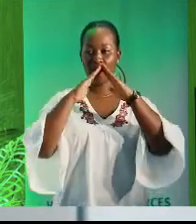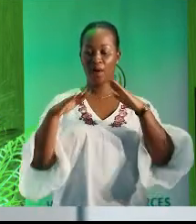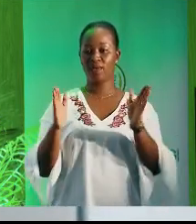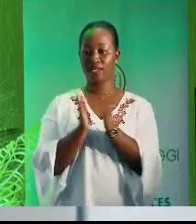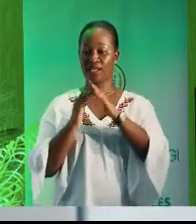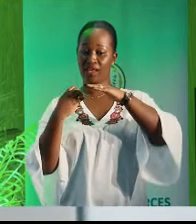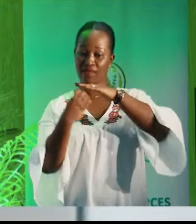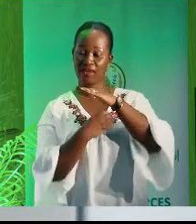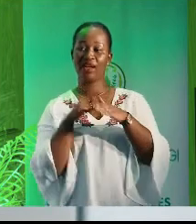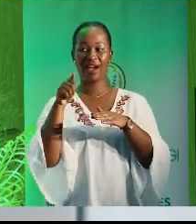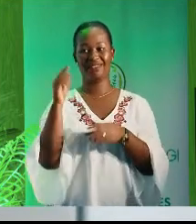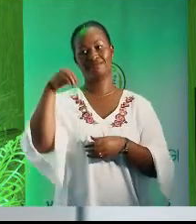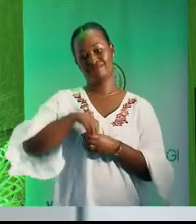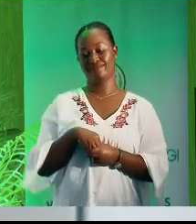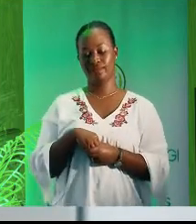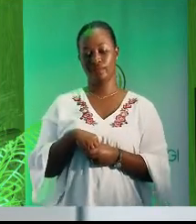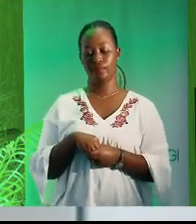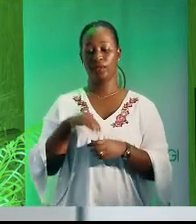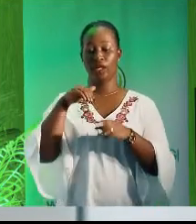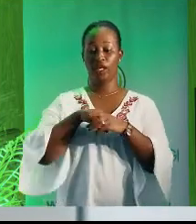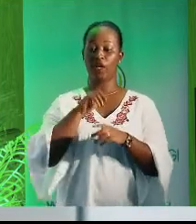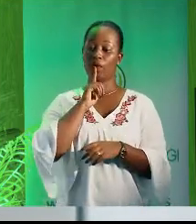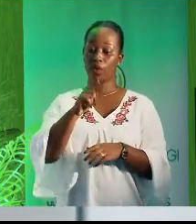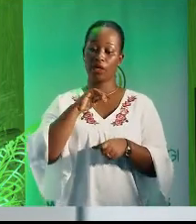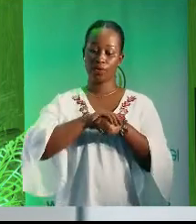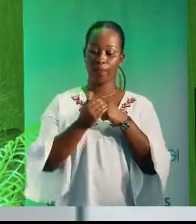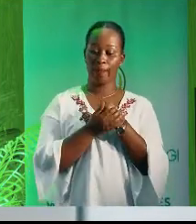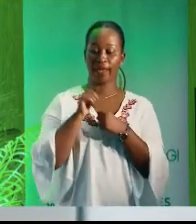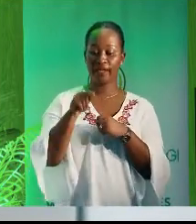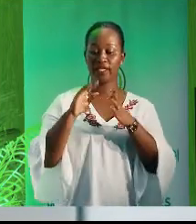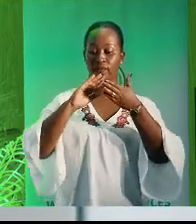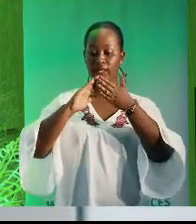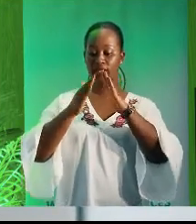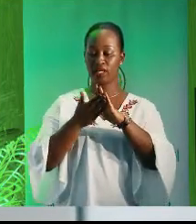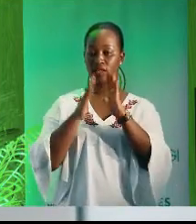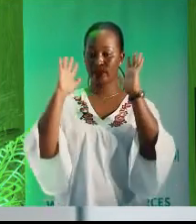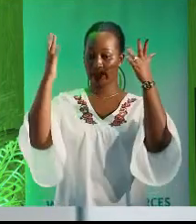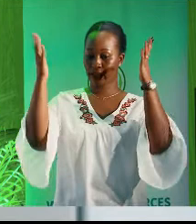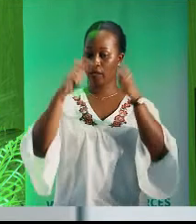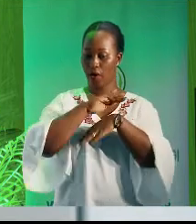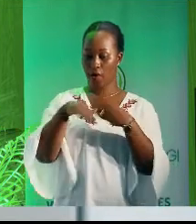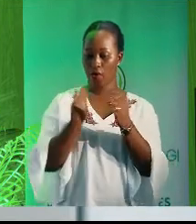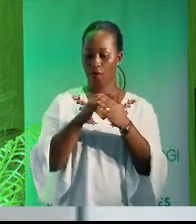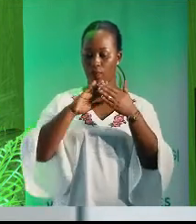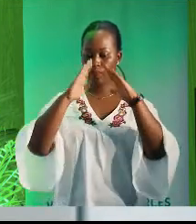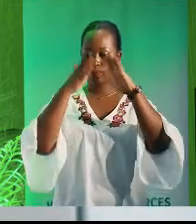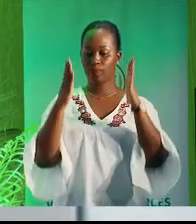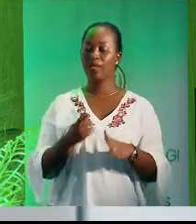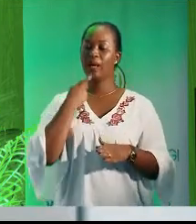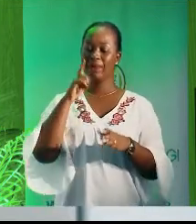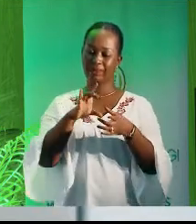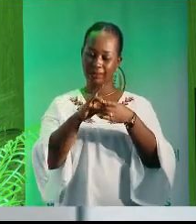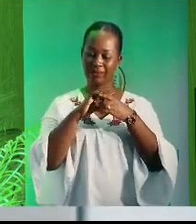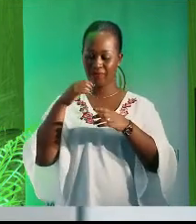intertwined. So in order to make this partnership a success, all stakeholders must collaborate very, very closely together,